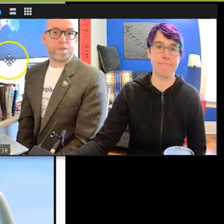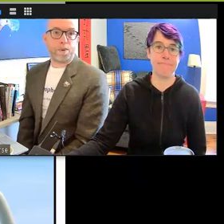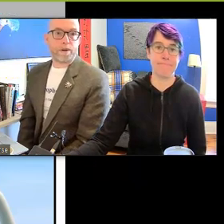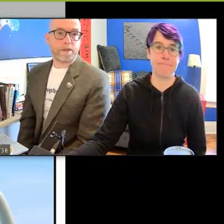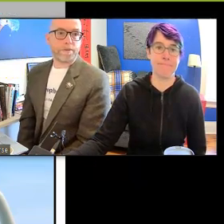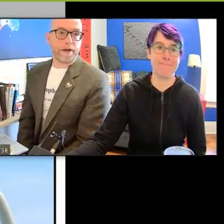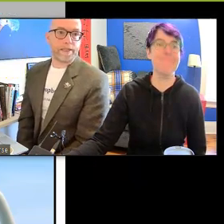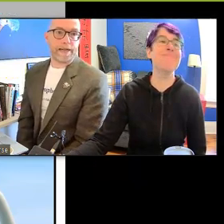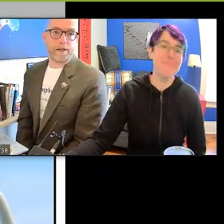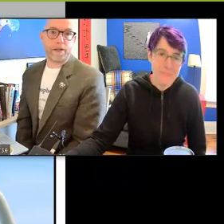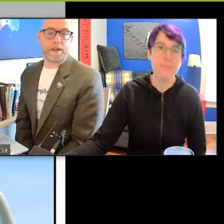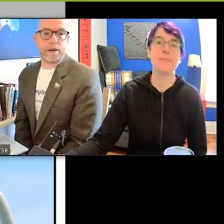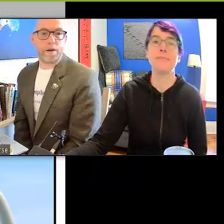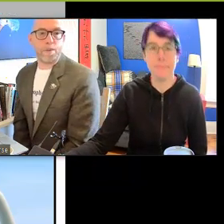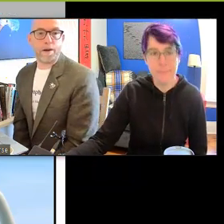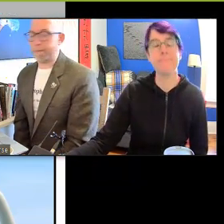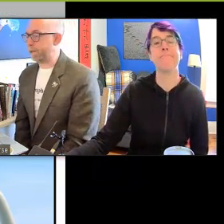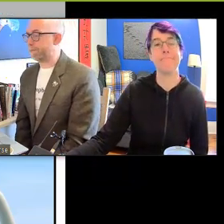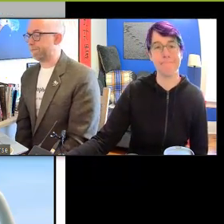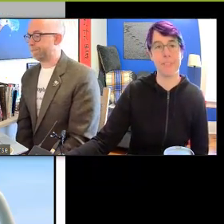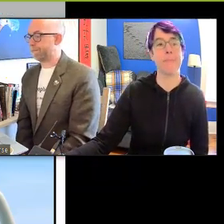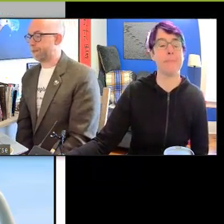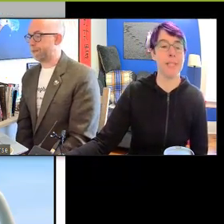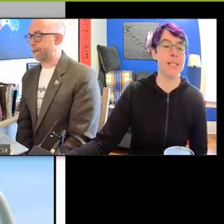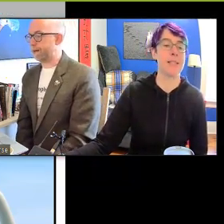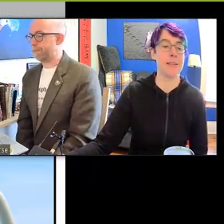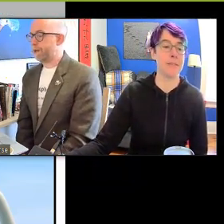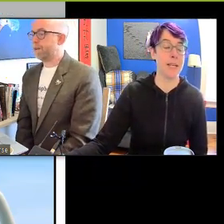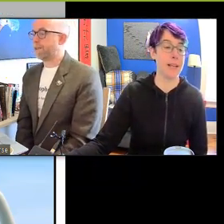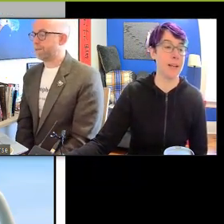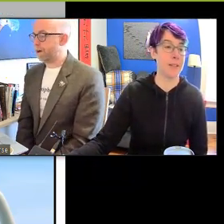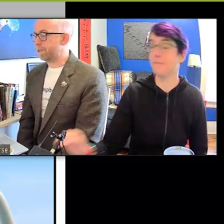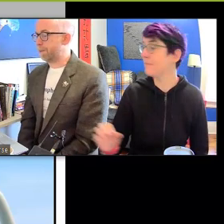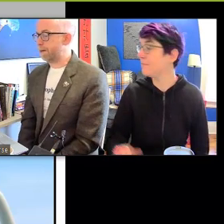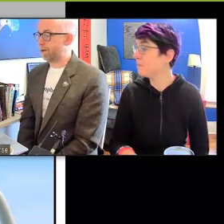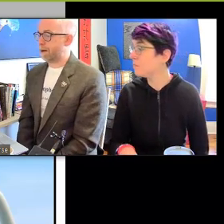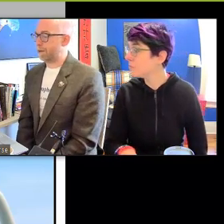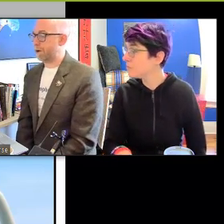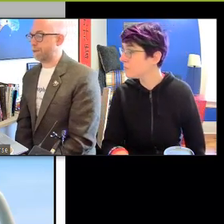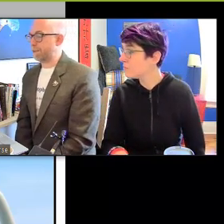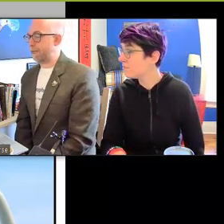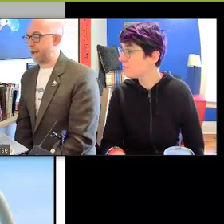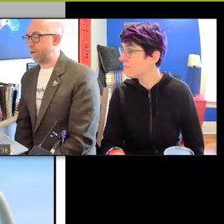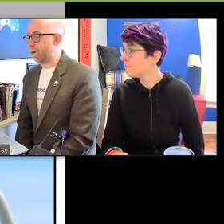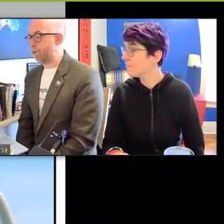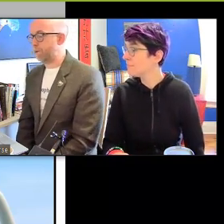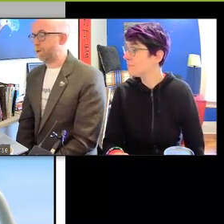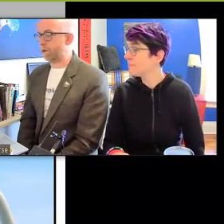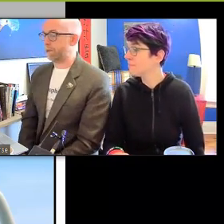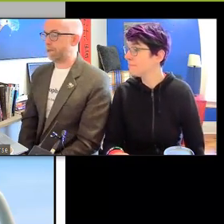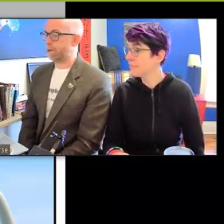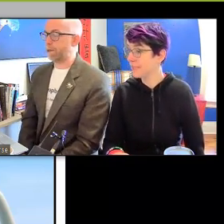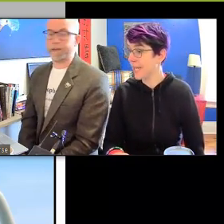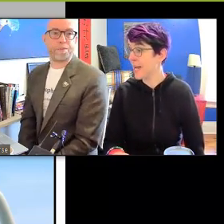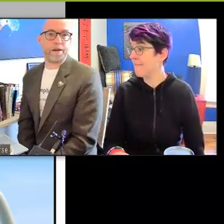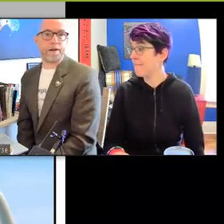floating spores of fungus and algae that then grow upon them and... Yeah, exactly. Lots of comments about drawings in our own